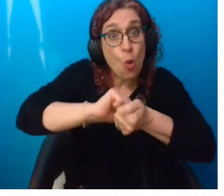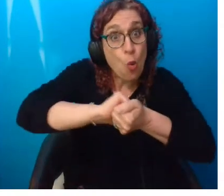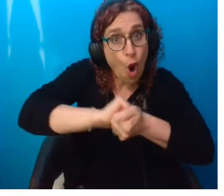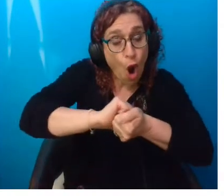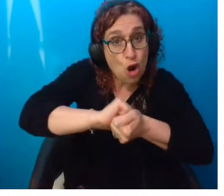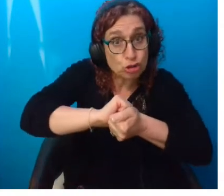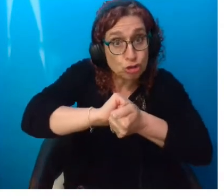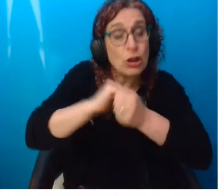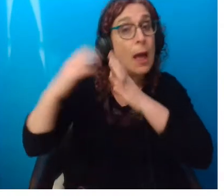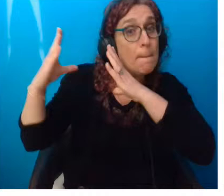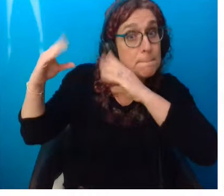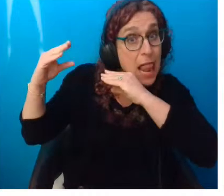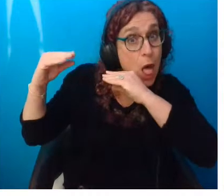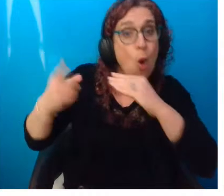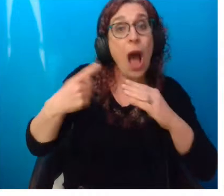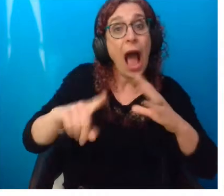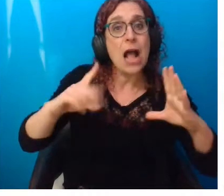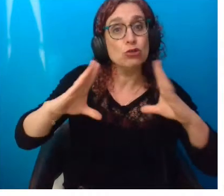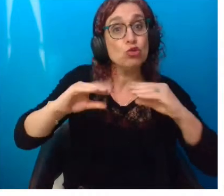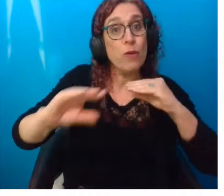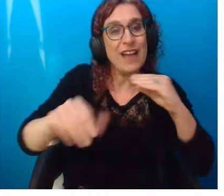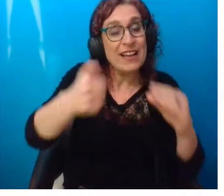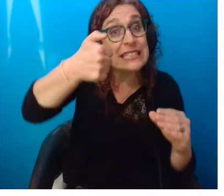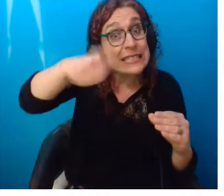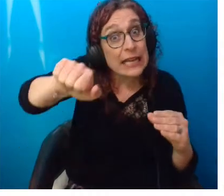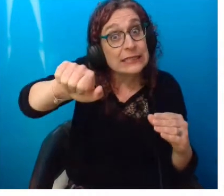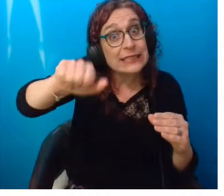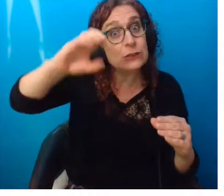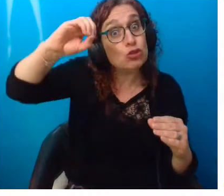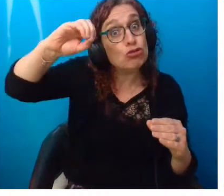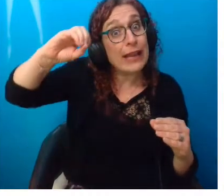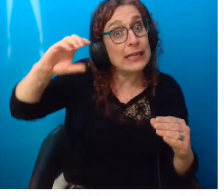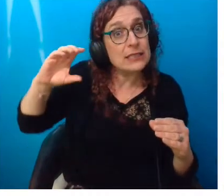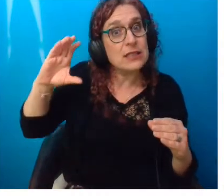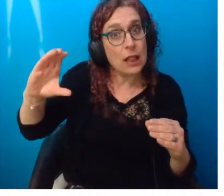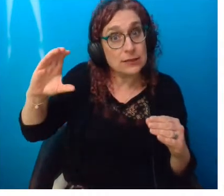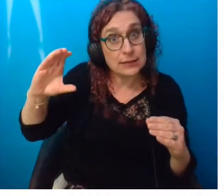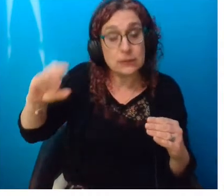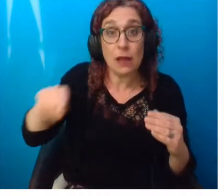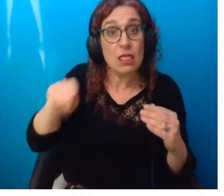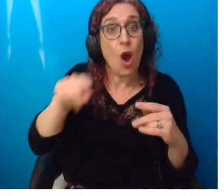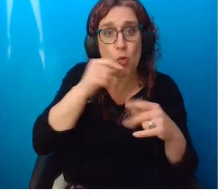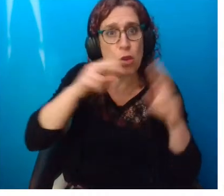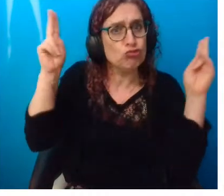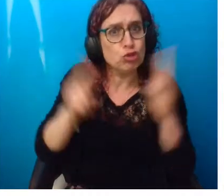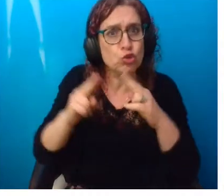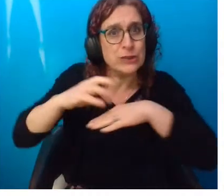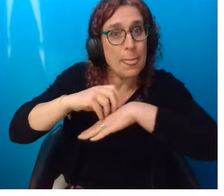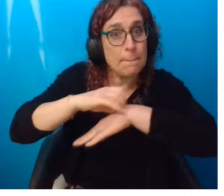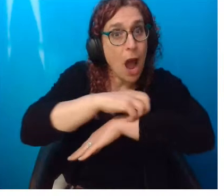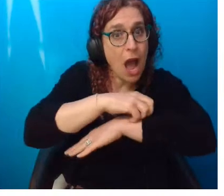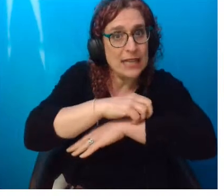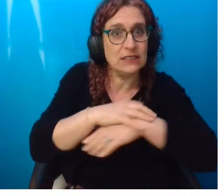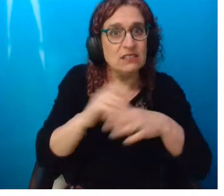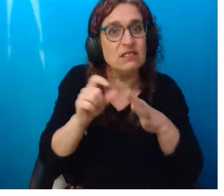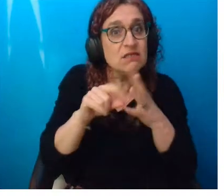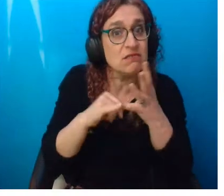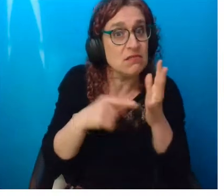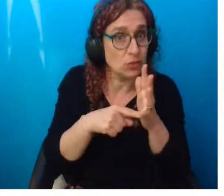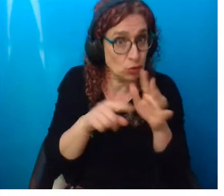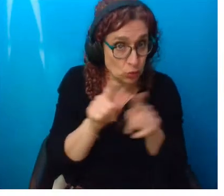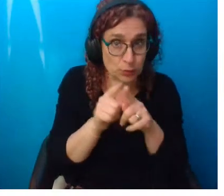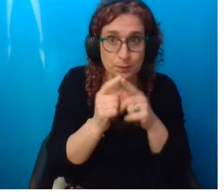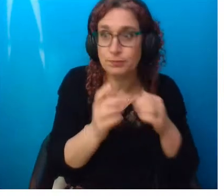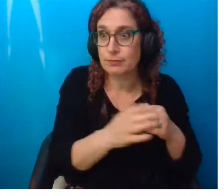degrees Celsius regularly, and that will also reduce the house dust mite burden. Being a